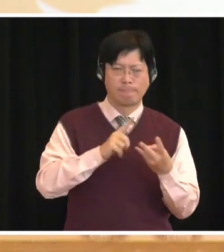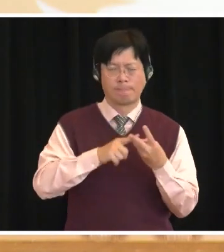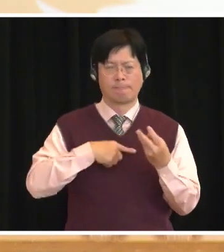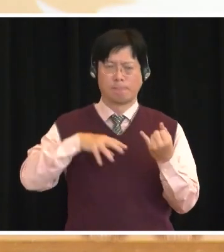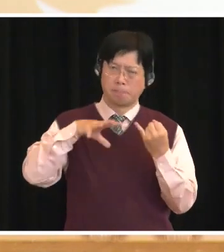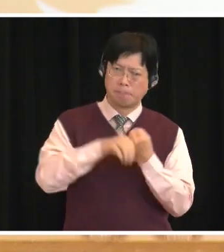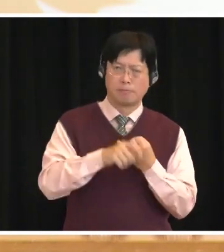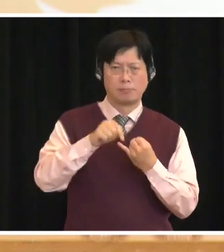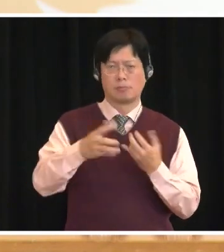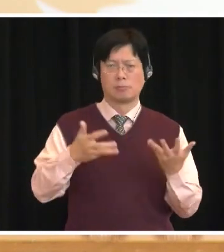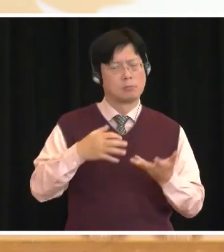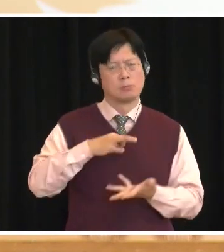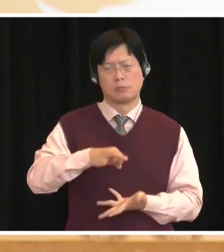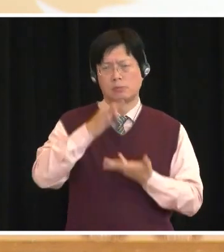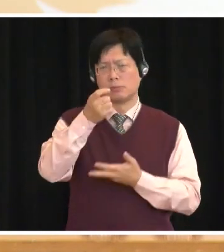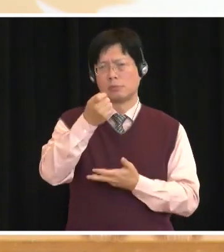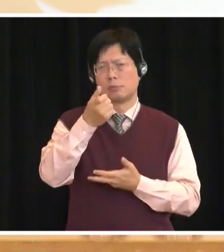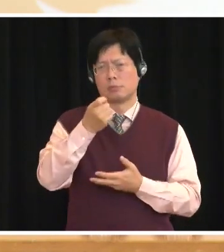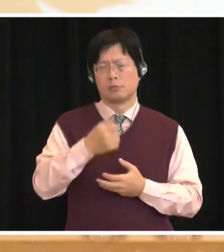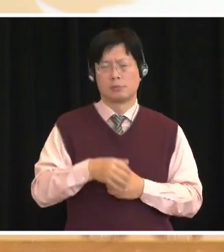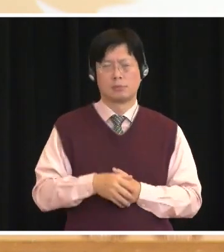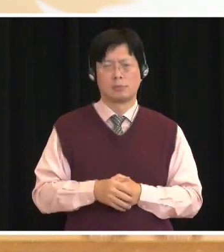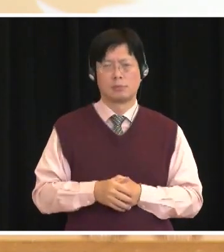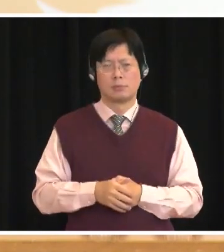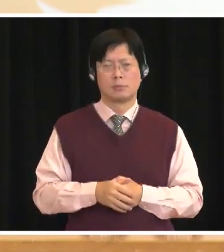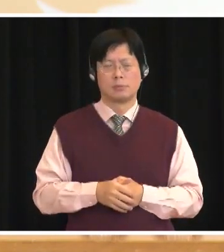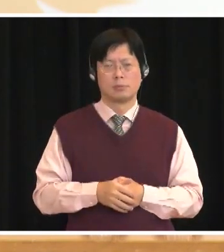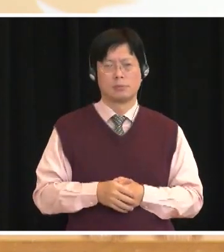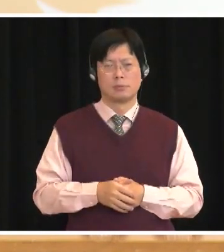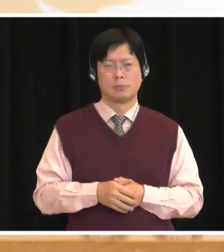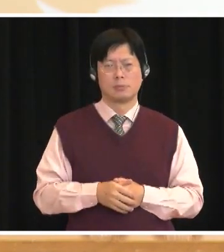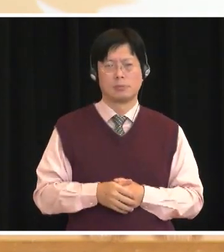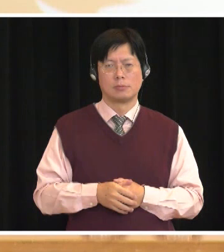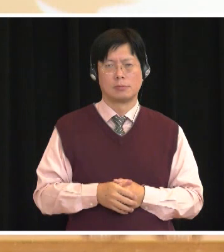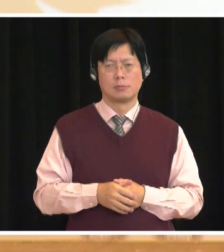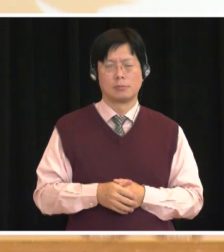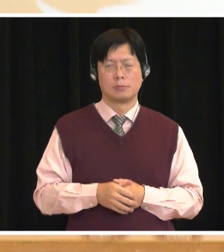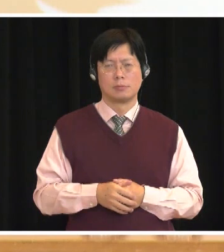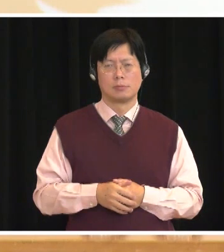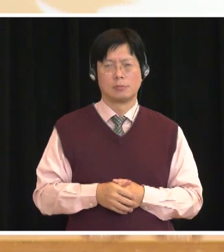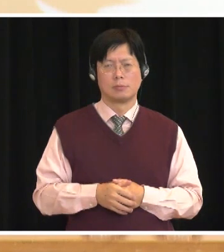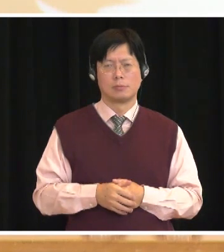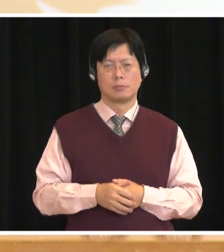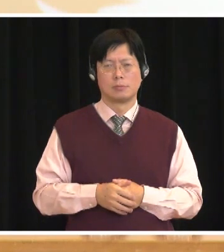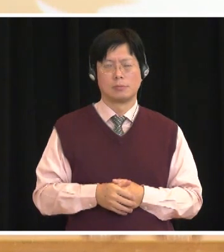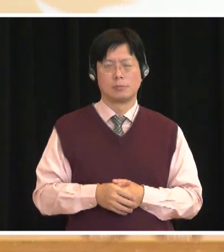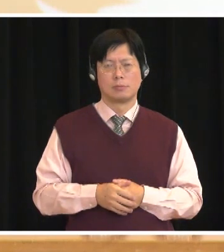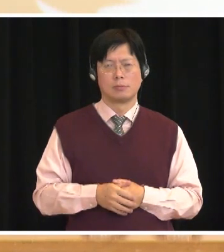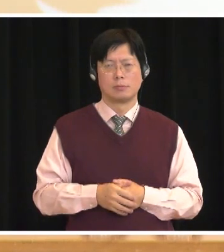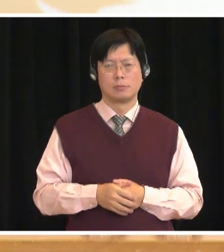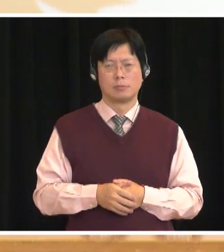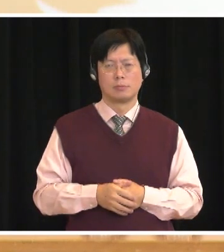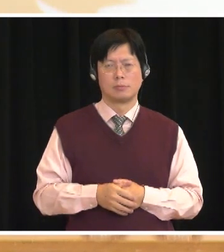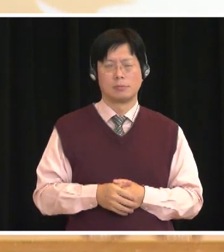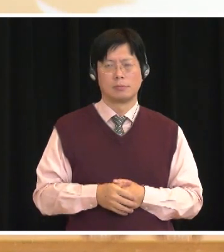child pornography, is dealing in the sector of child pornography with